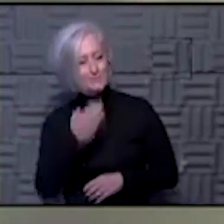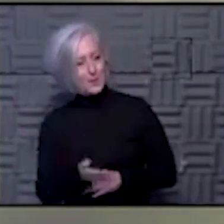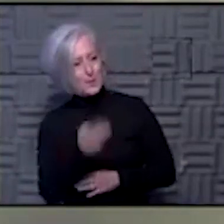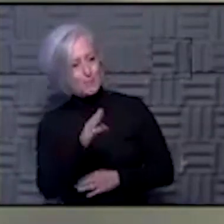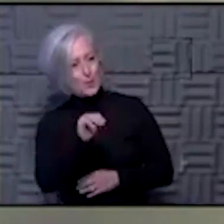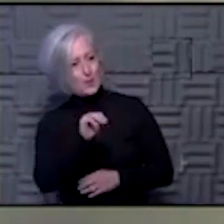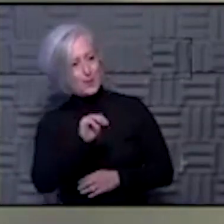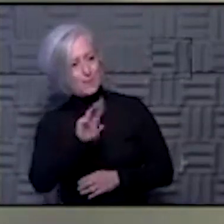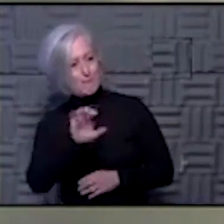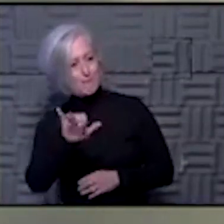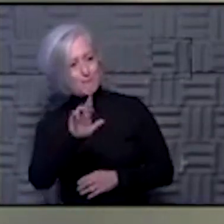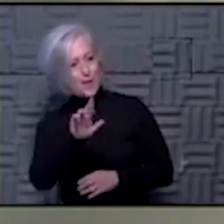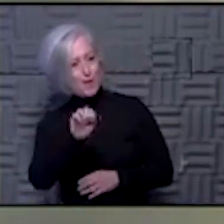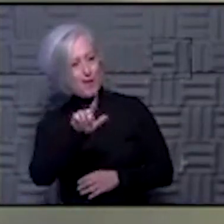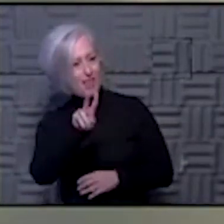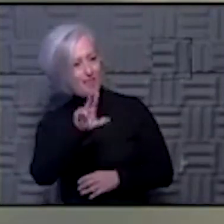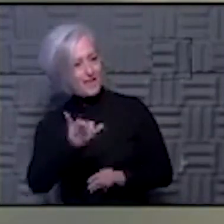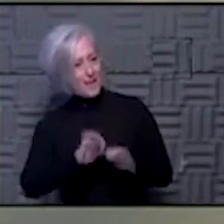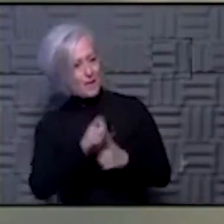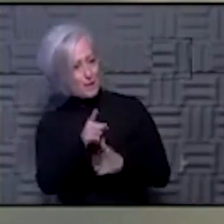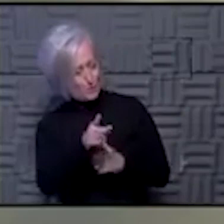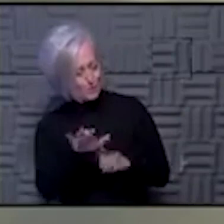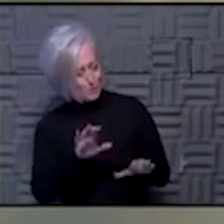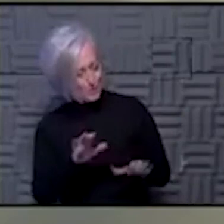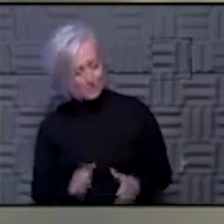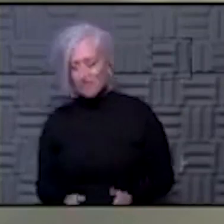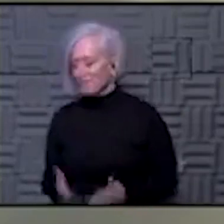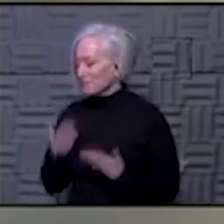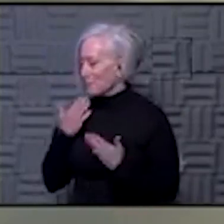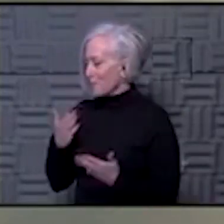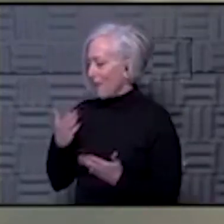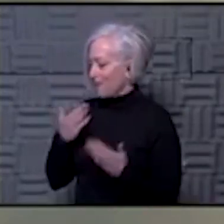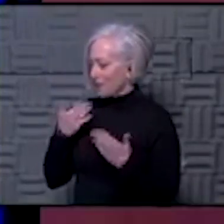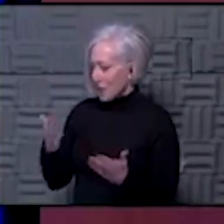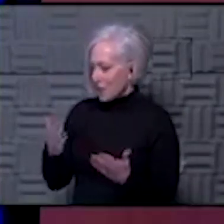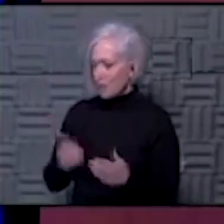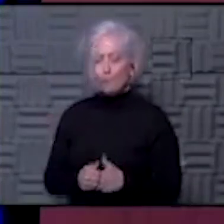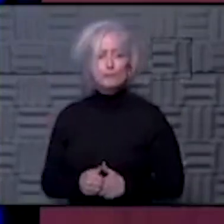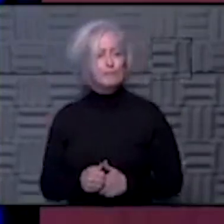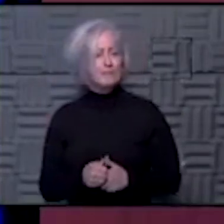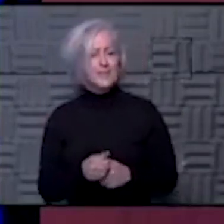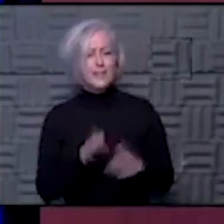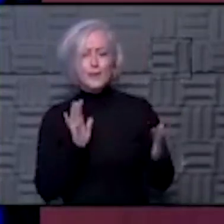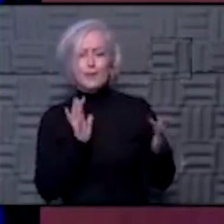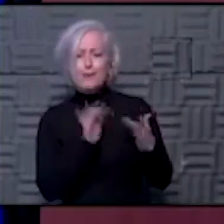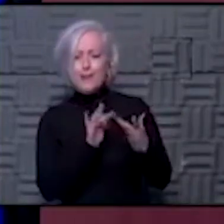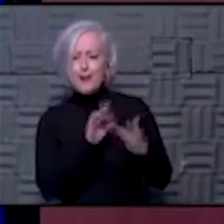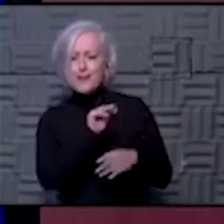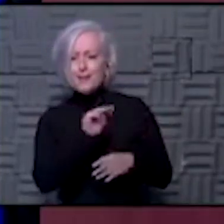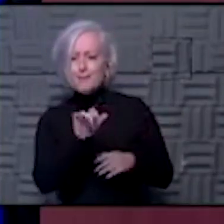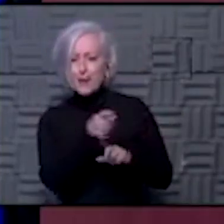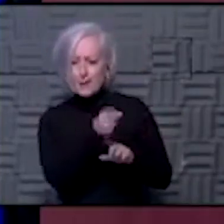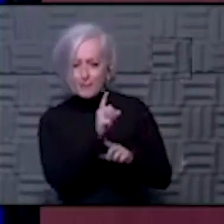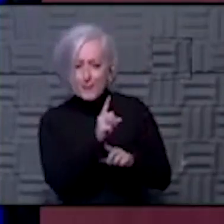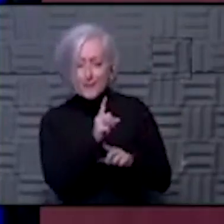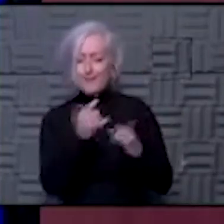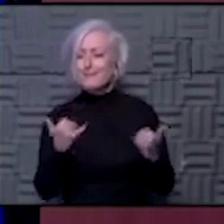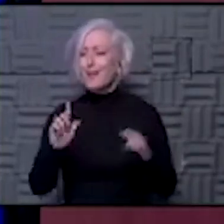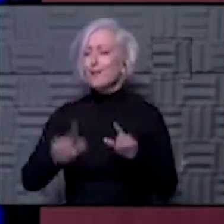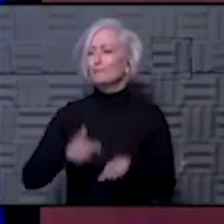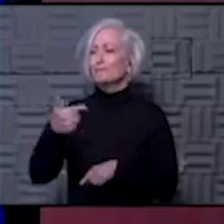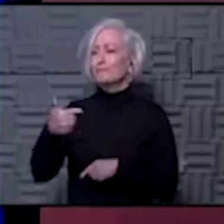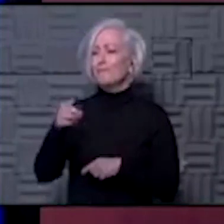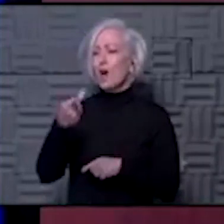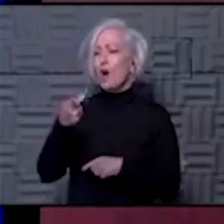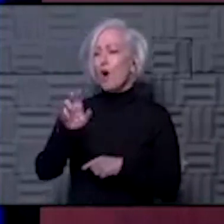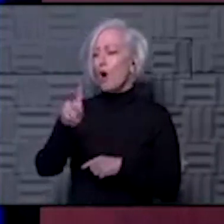sir? Doing well, thank you. Good. We'll be back with the mayor in just a moment. But let's first start with Hawkeye. Yeah.